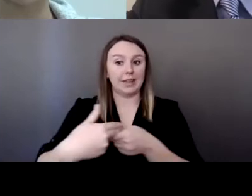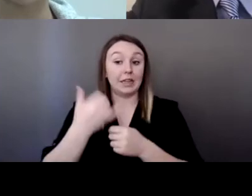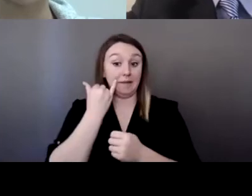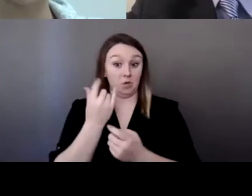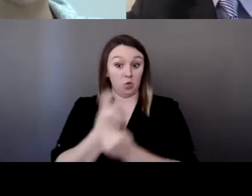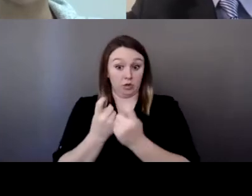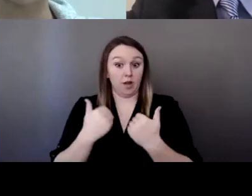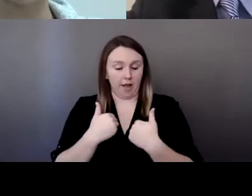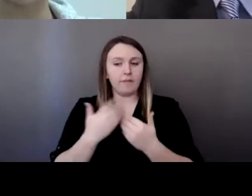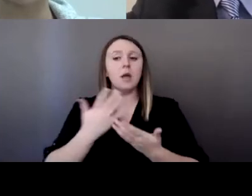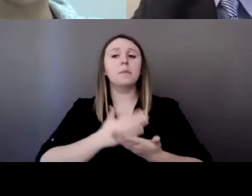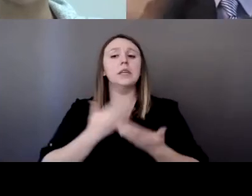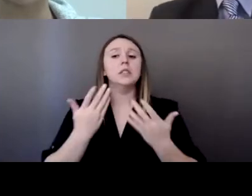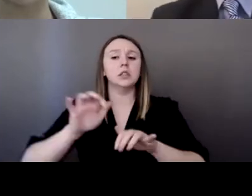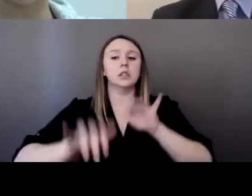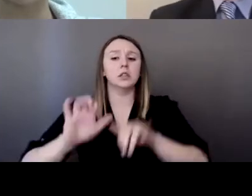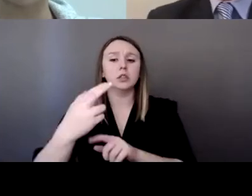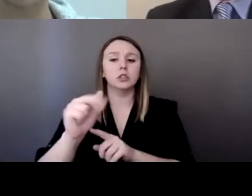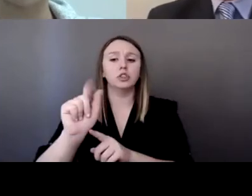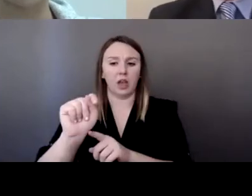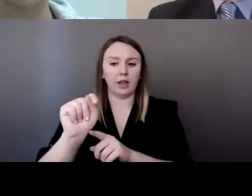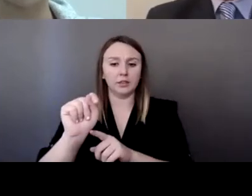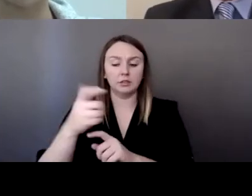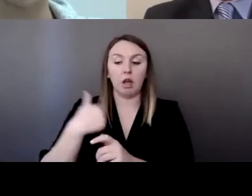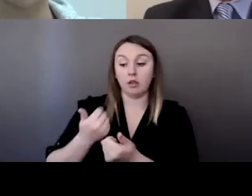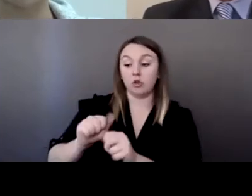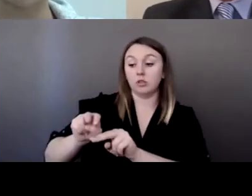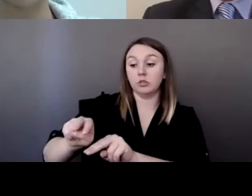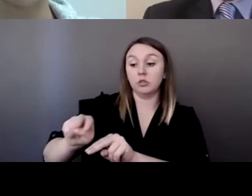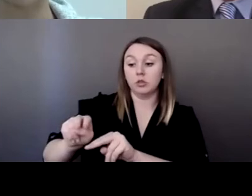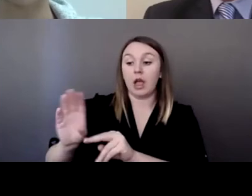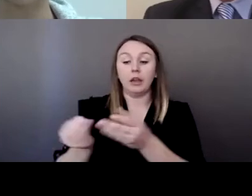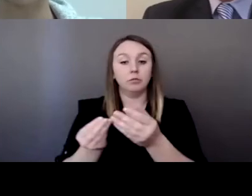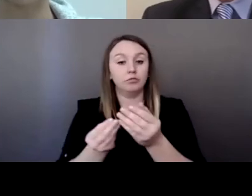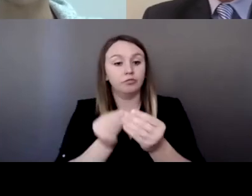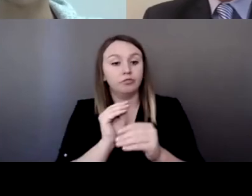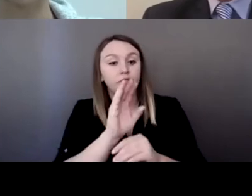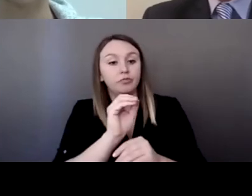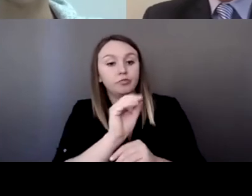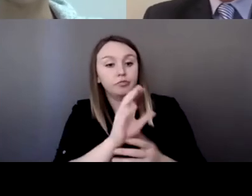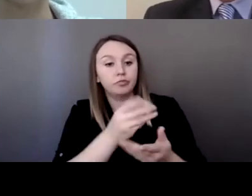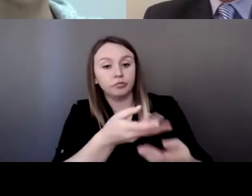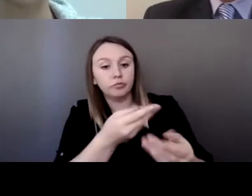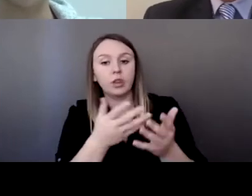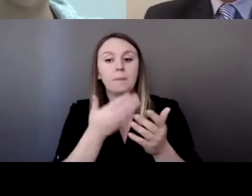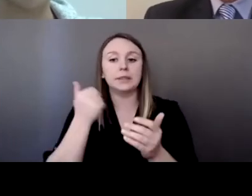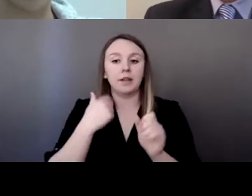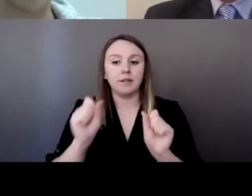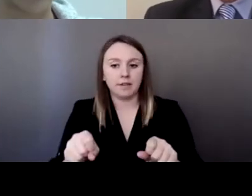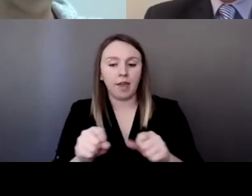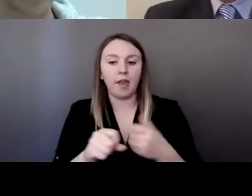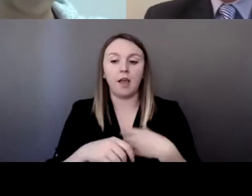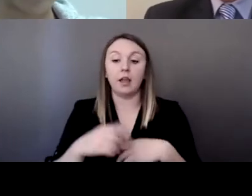please put them in the chat. I will try to cultivate those as best as I can, use the Q&A function as